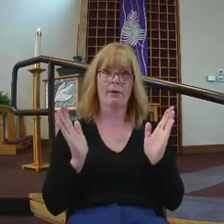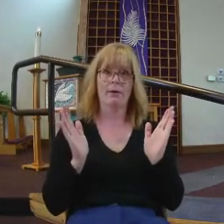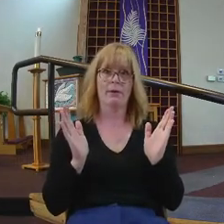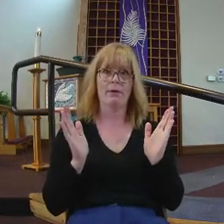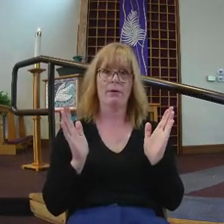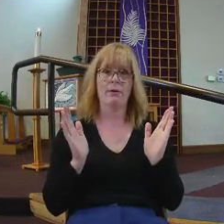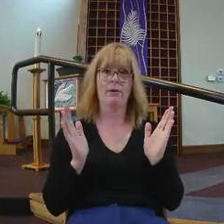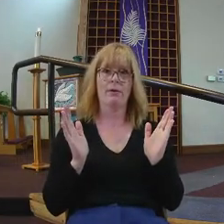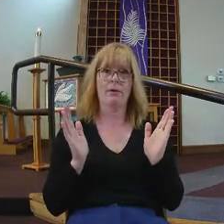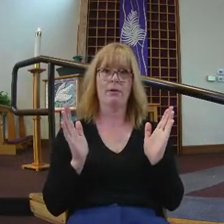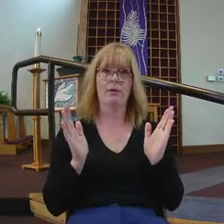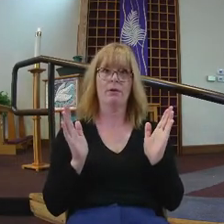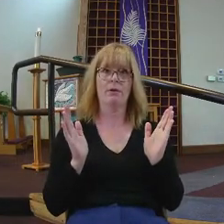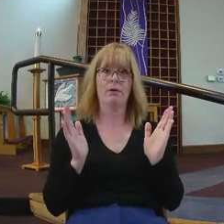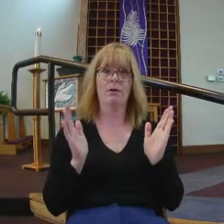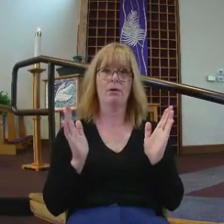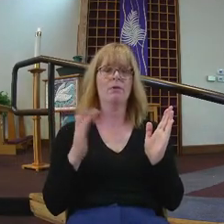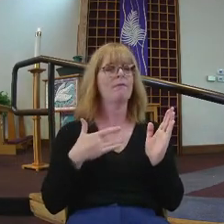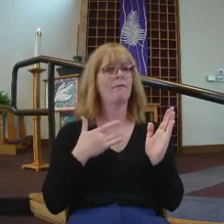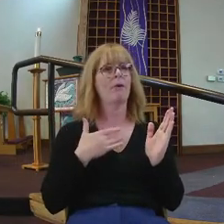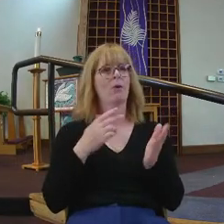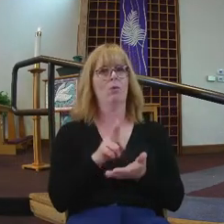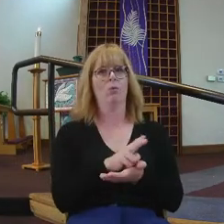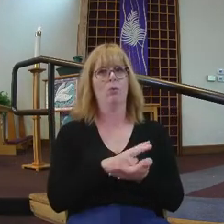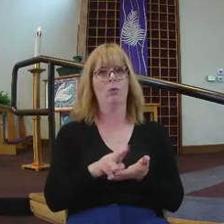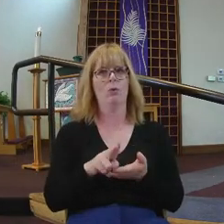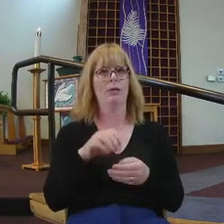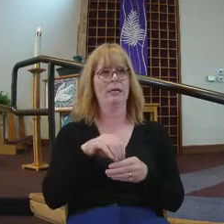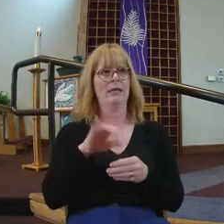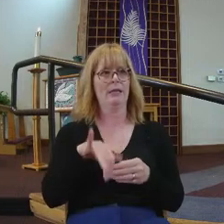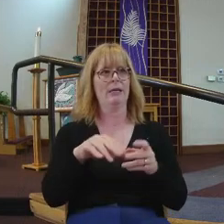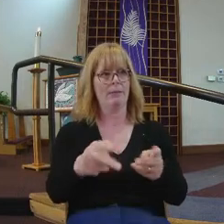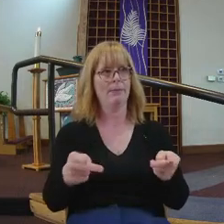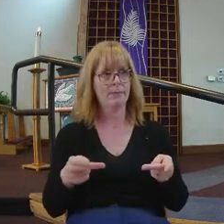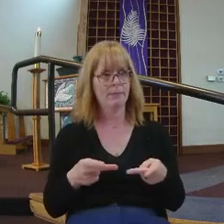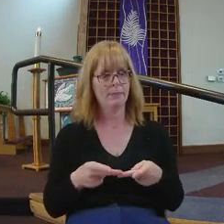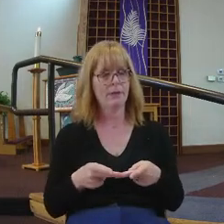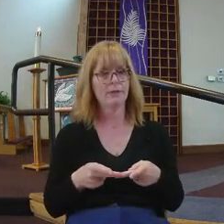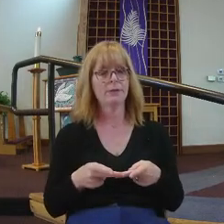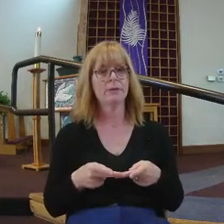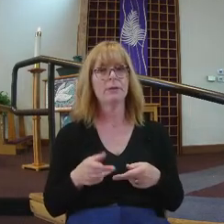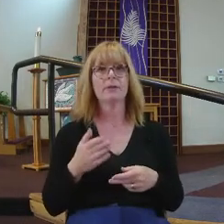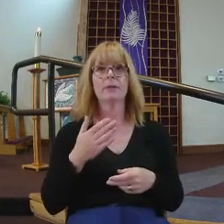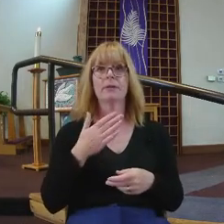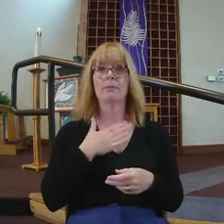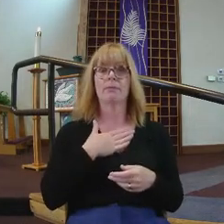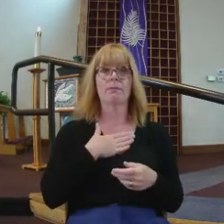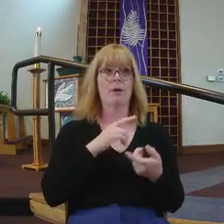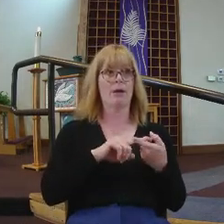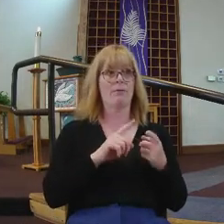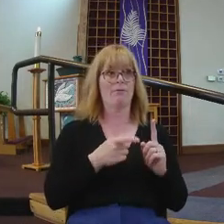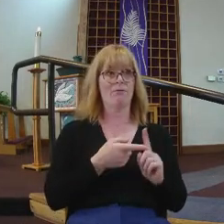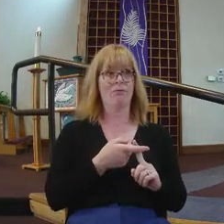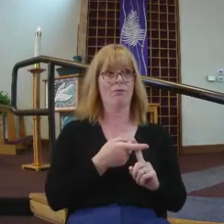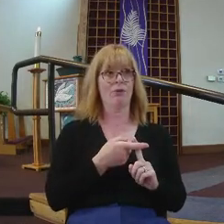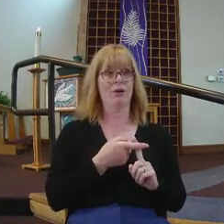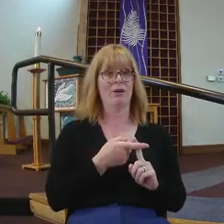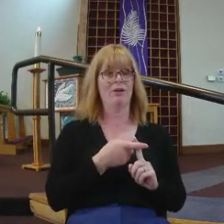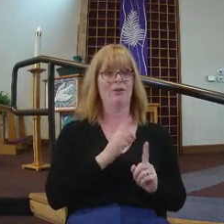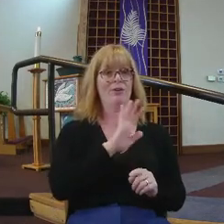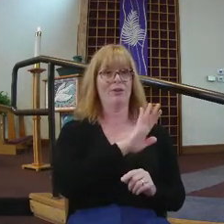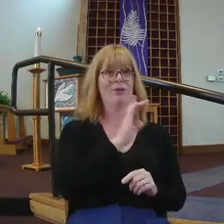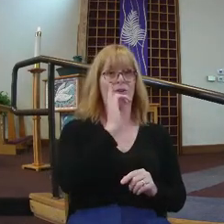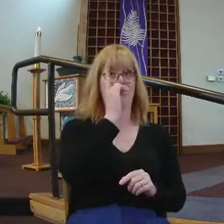there was a holiness in that space. My friend, her face was drenched